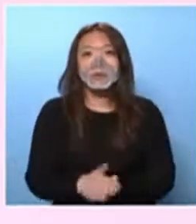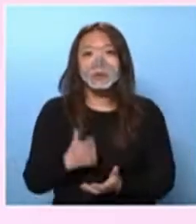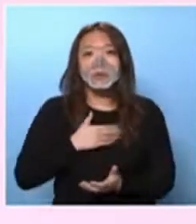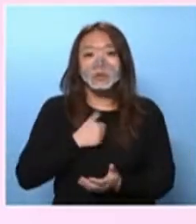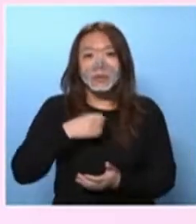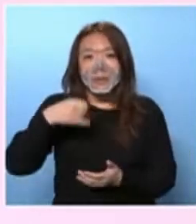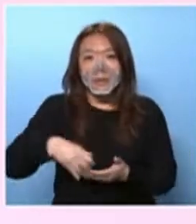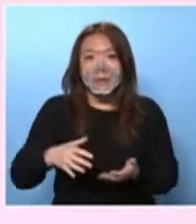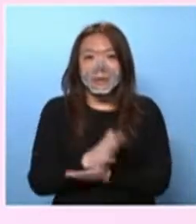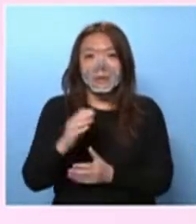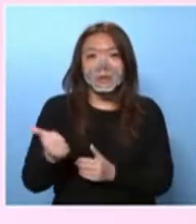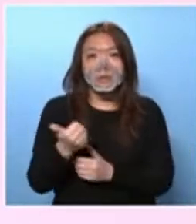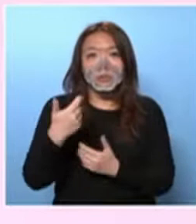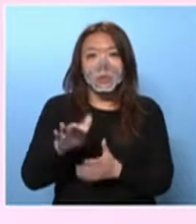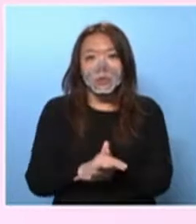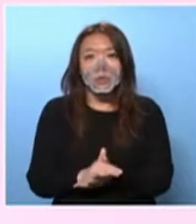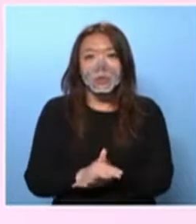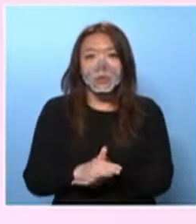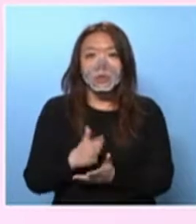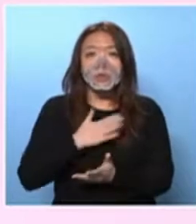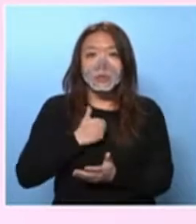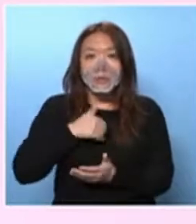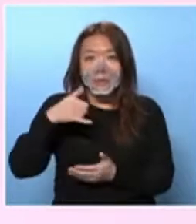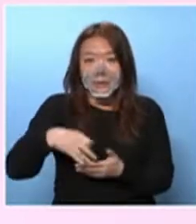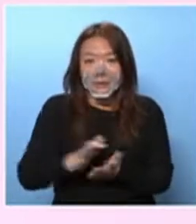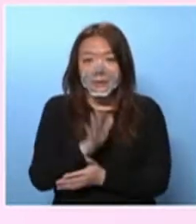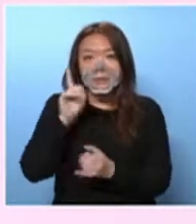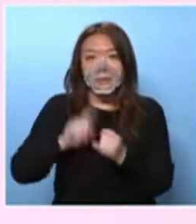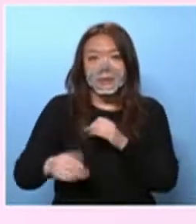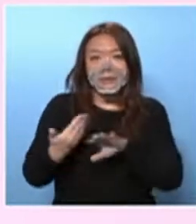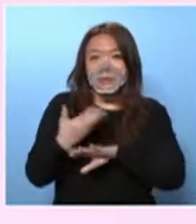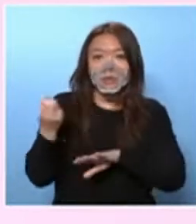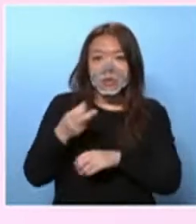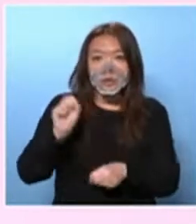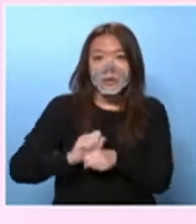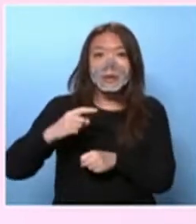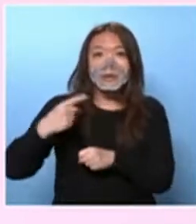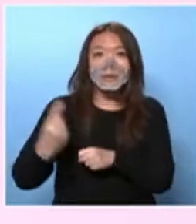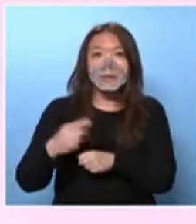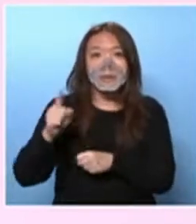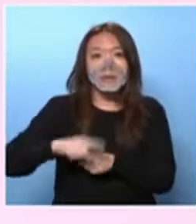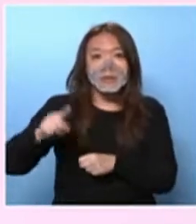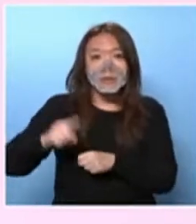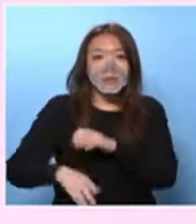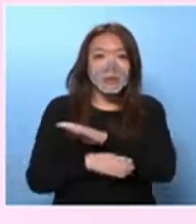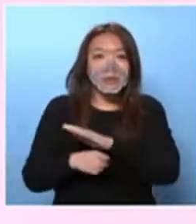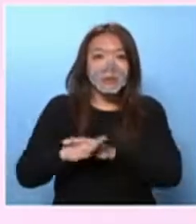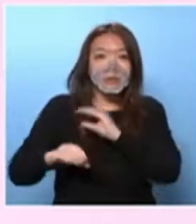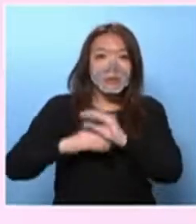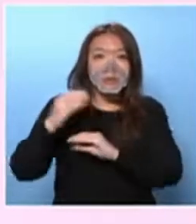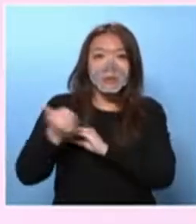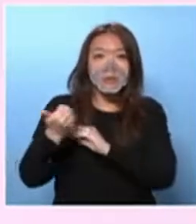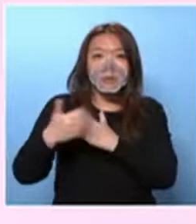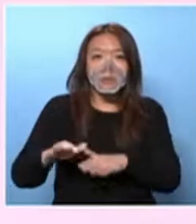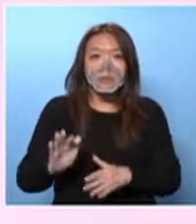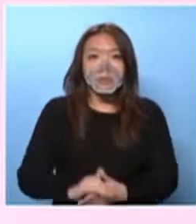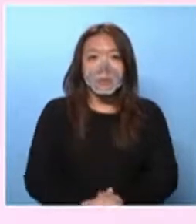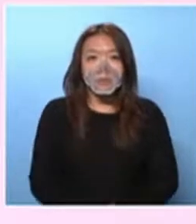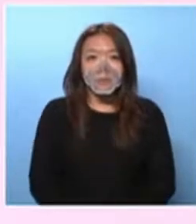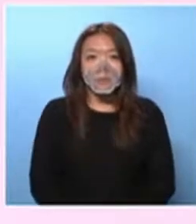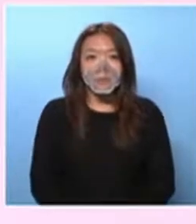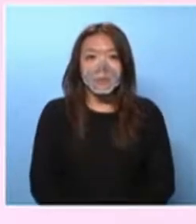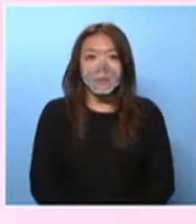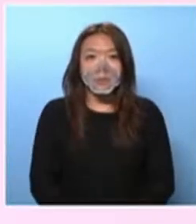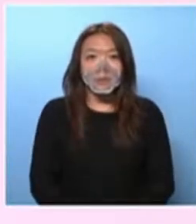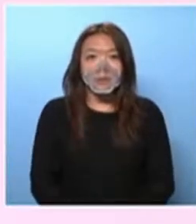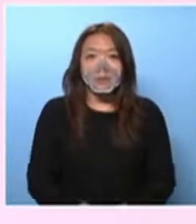4.2 thousand units are under construction and are expected for completion this year. It is expected that another 11,000 more units will be completed for